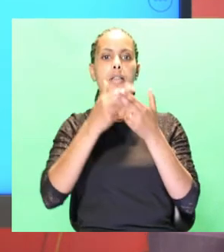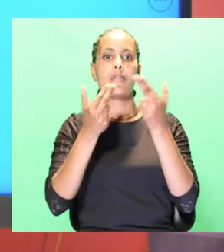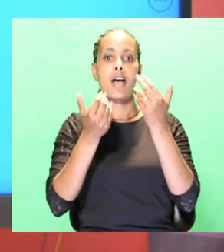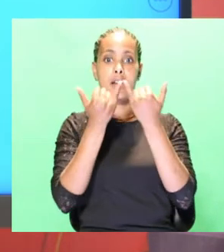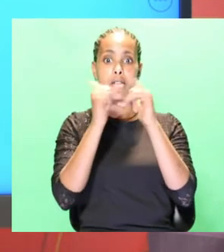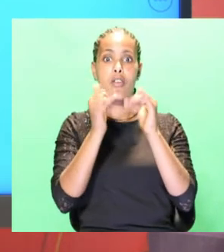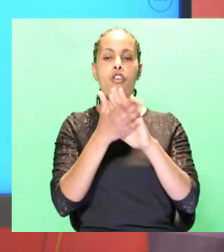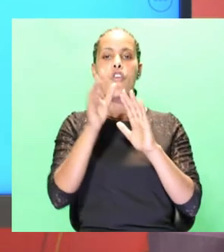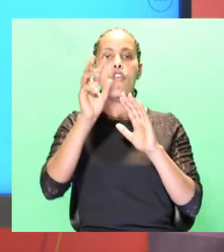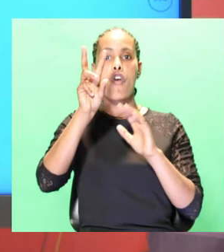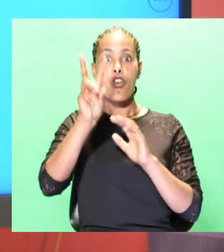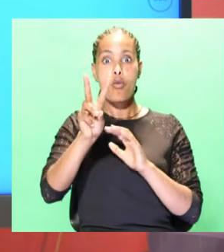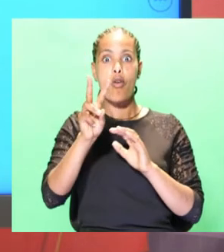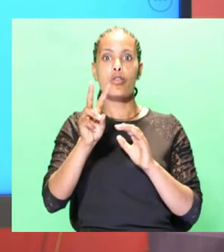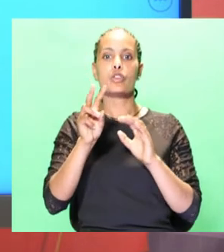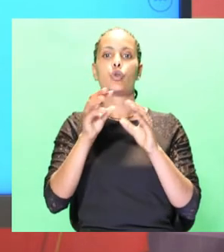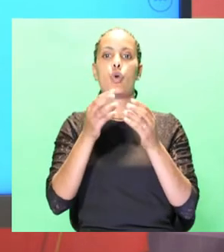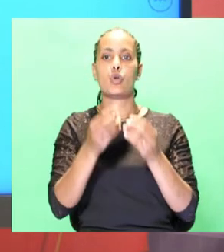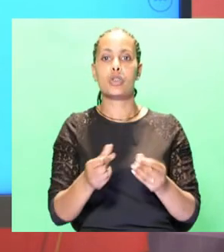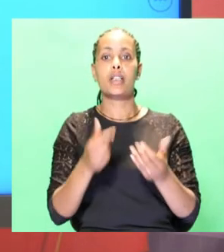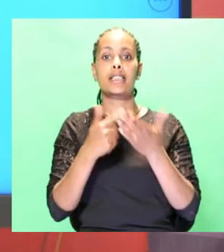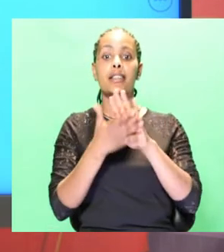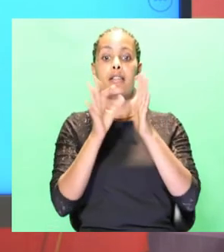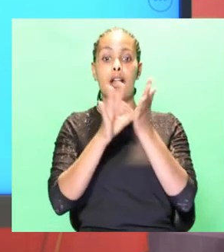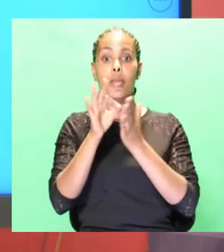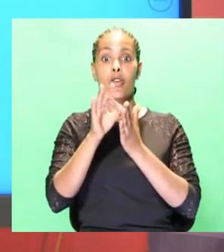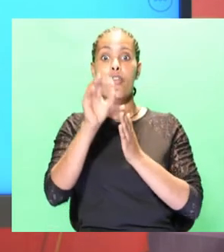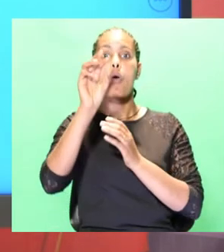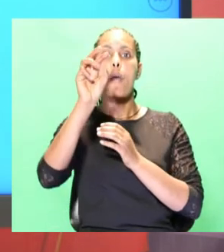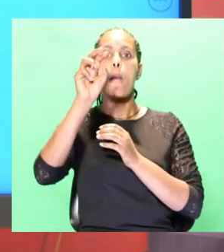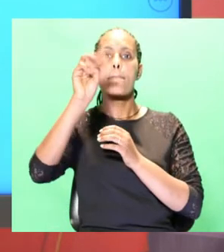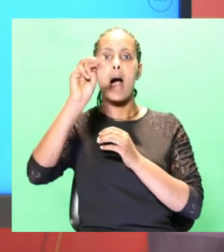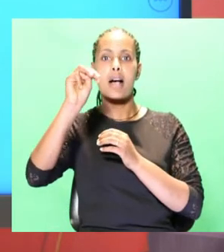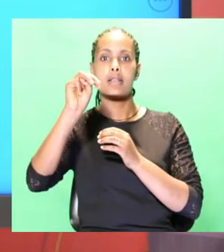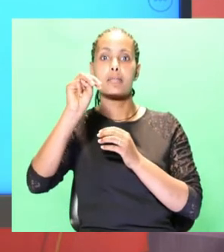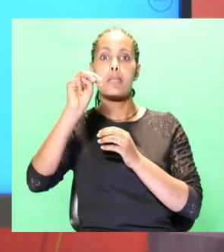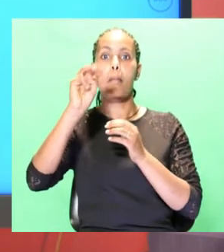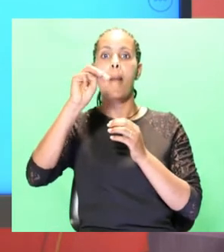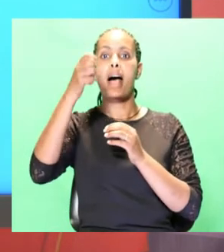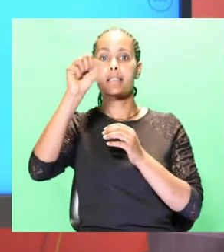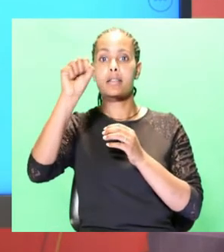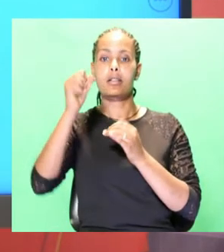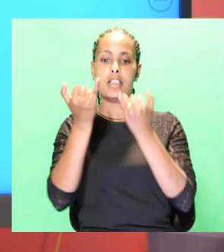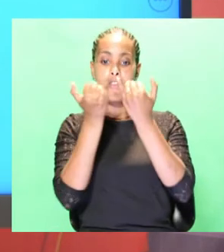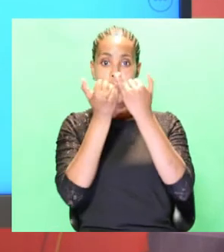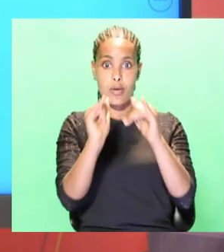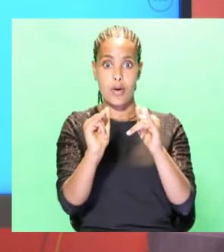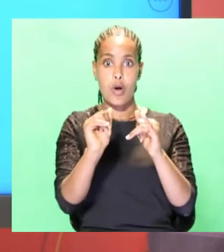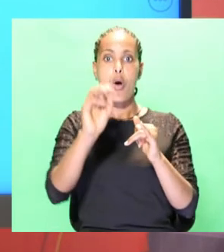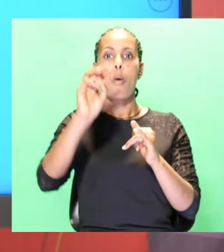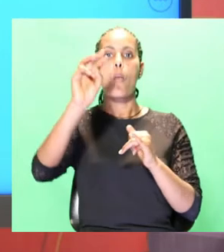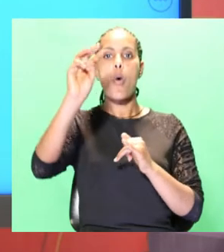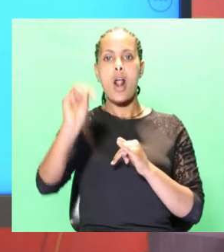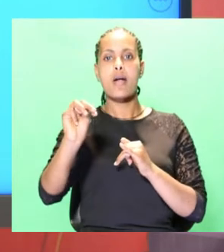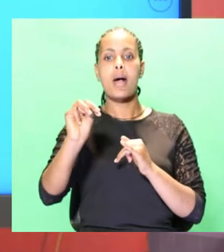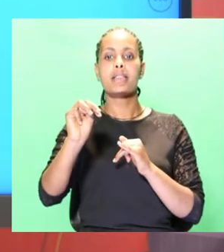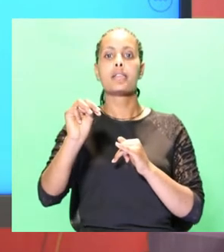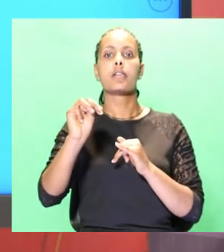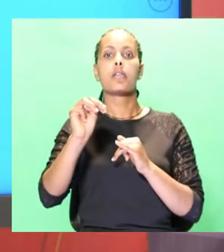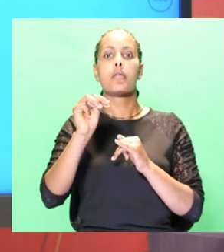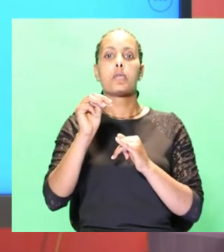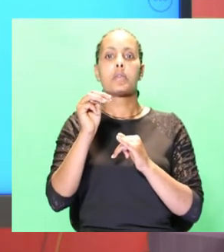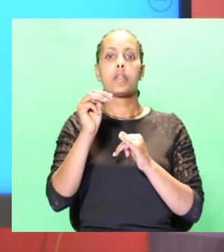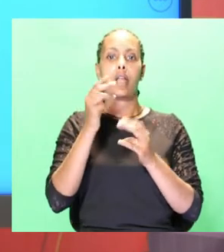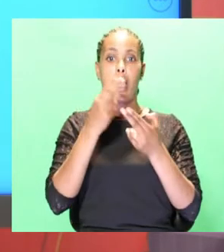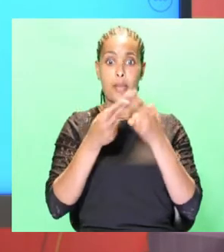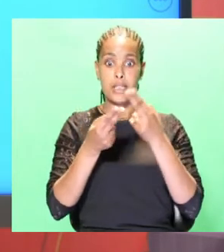by volume of the solution. From this, number of mole is mass of the solute divided by molar mass times volume of